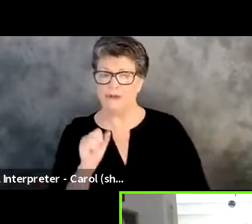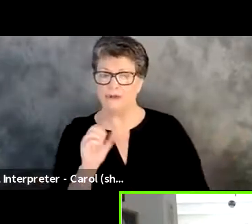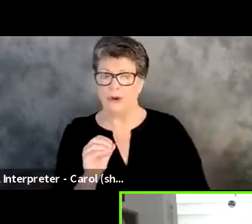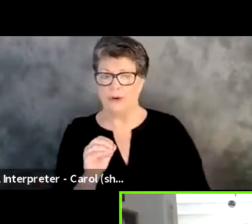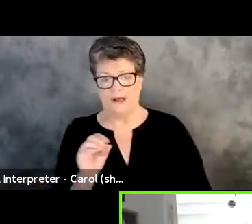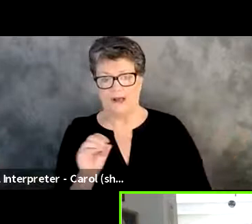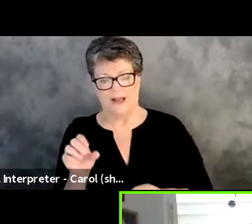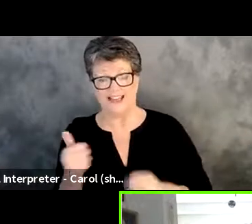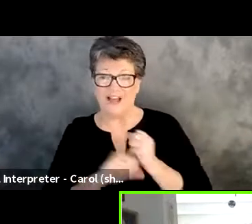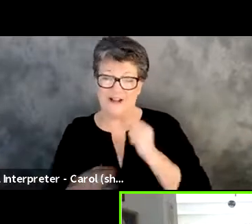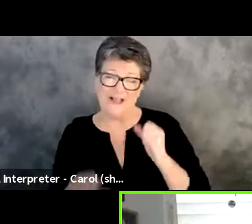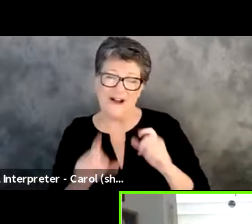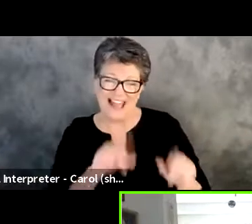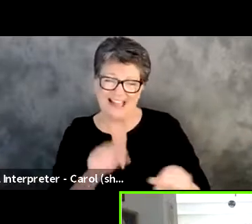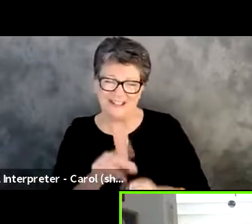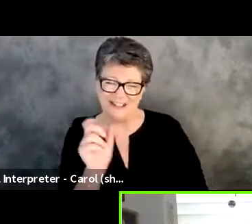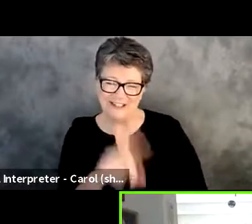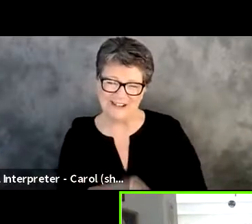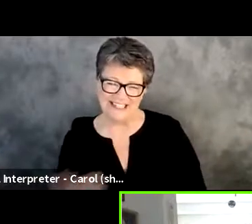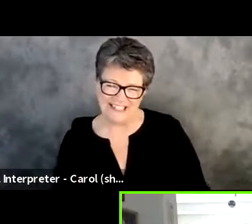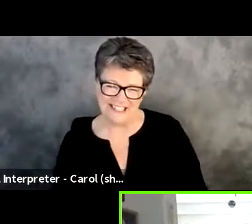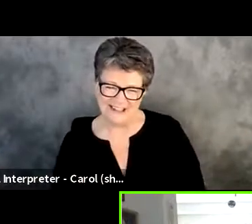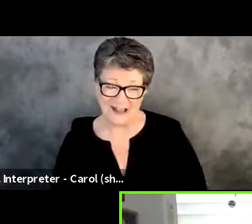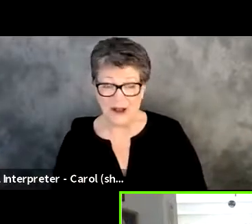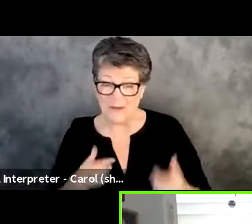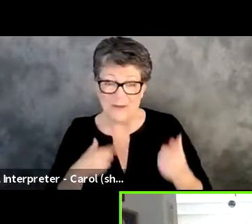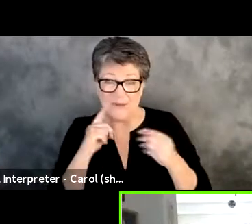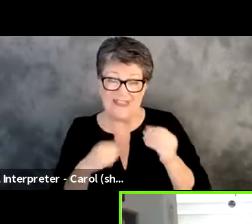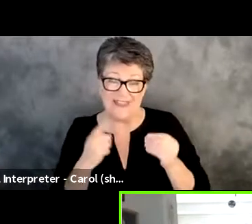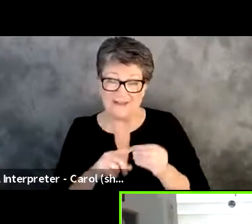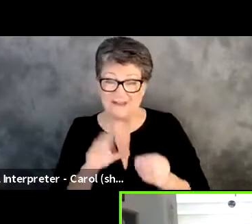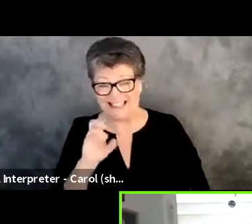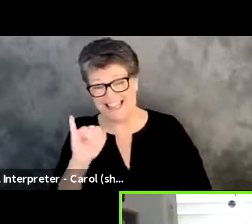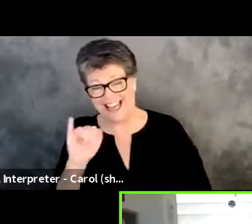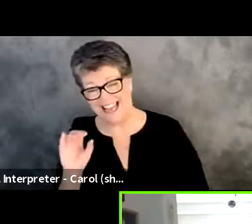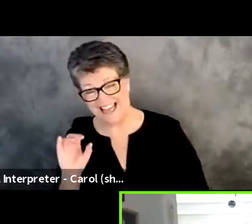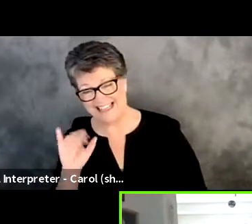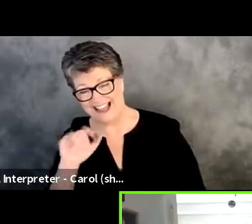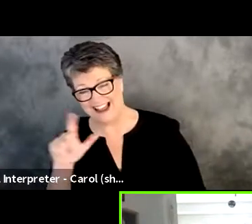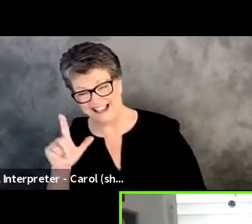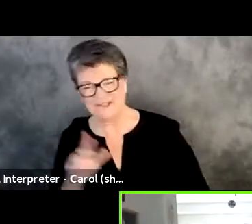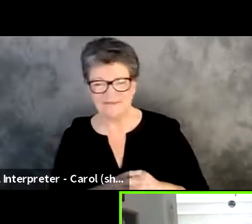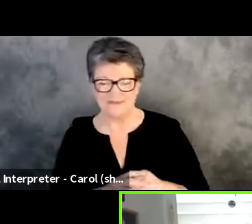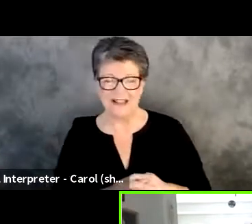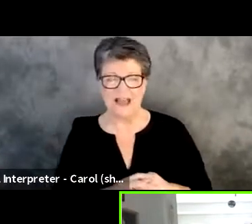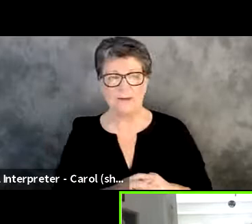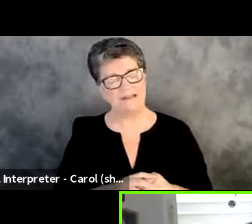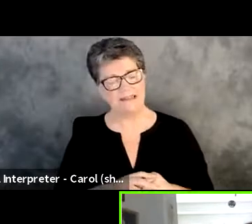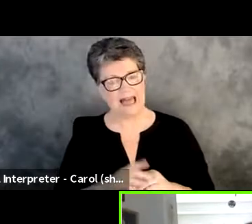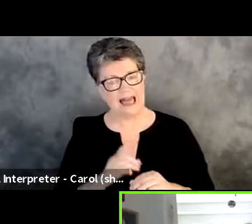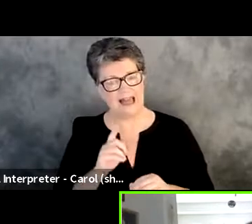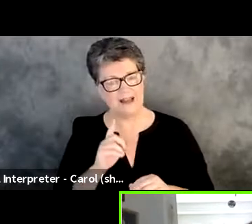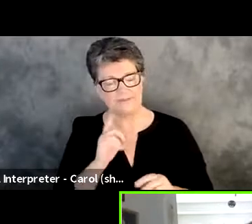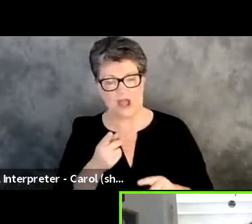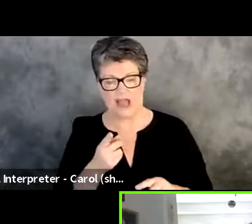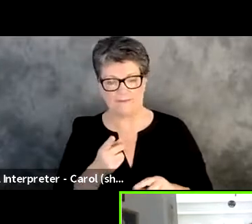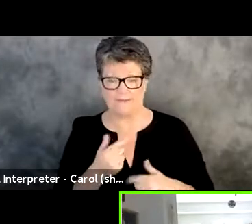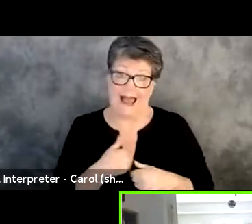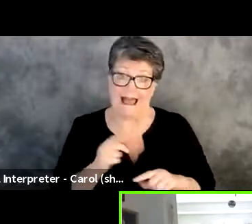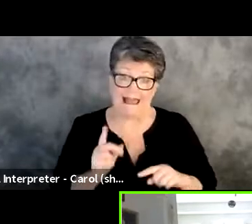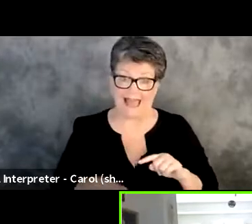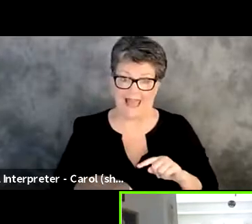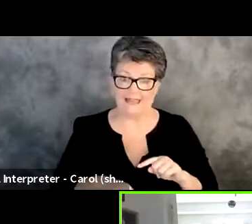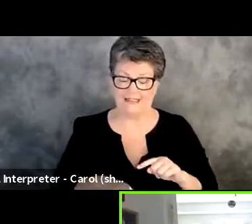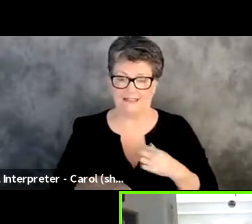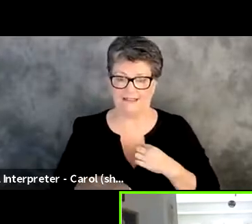another long answer to your question, too, what do I think about the CILs? But I think I can't